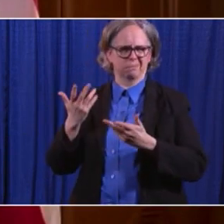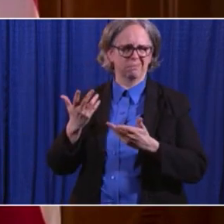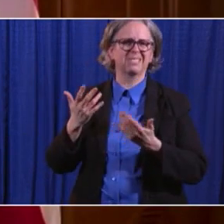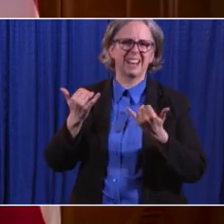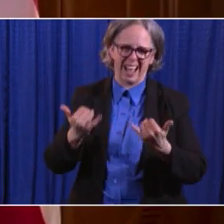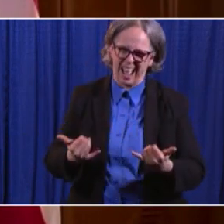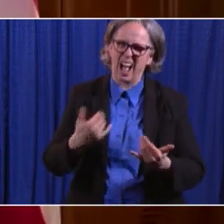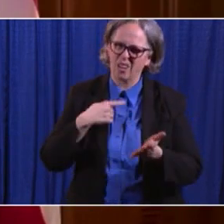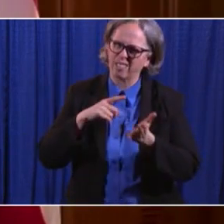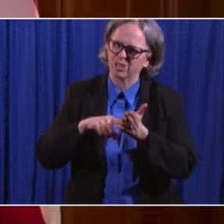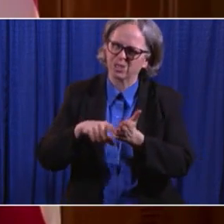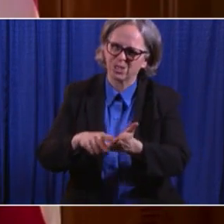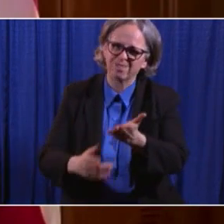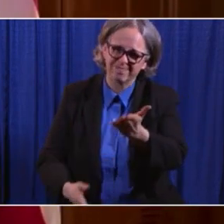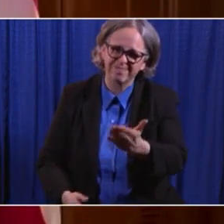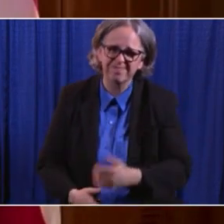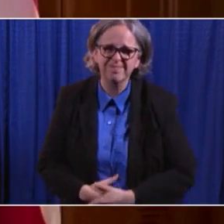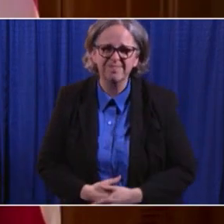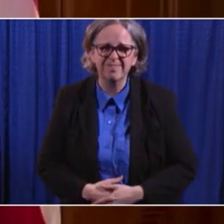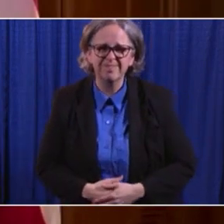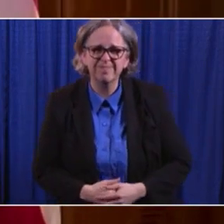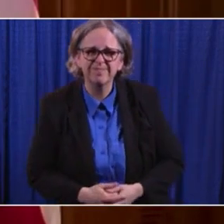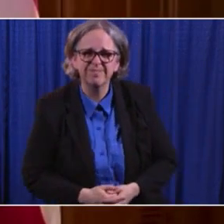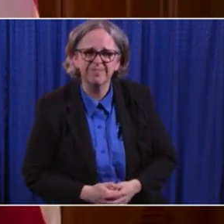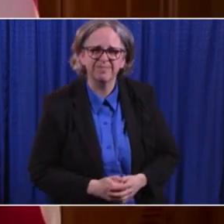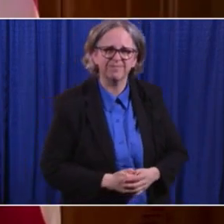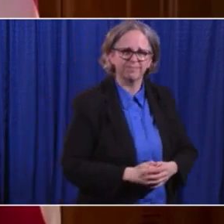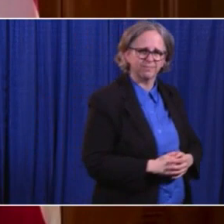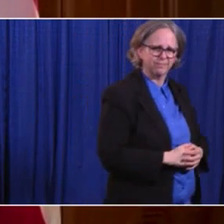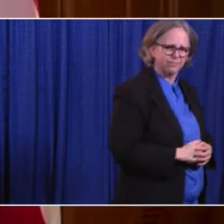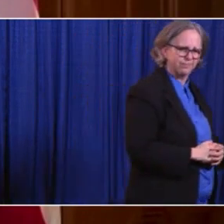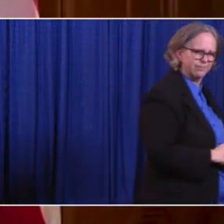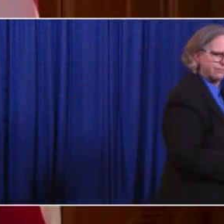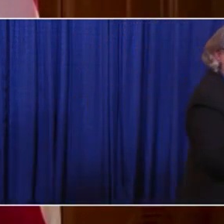Next question is from Ohio Latino TV.